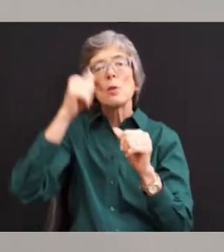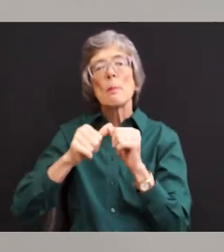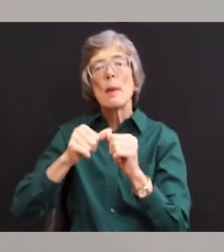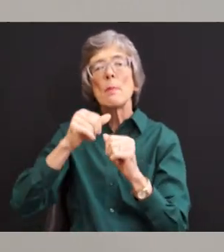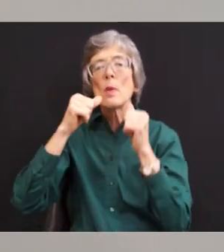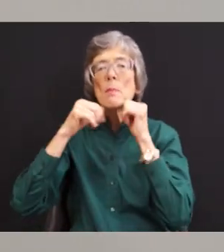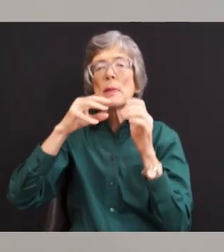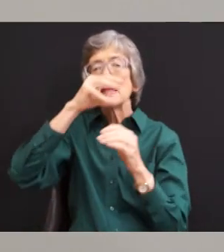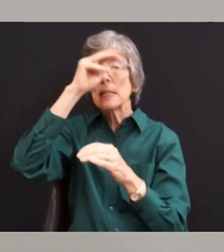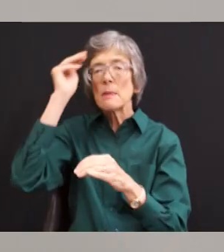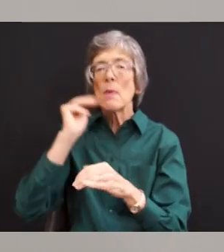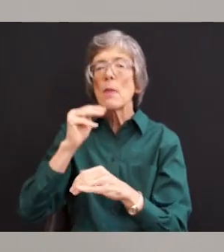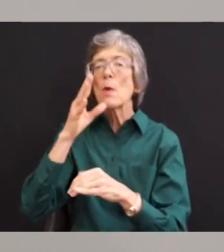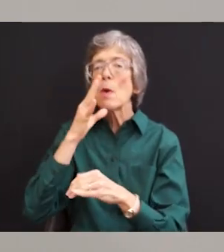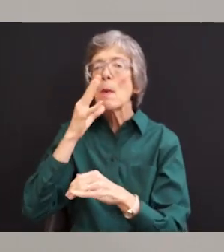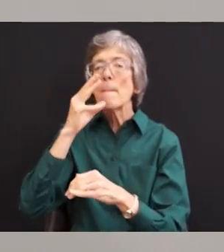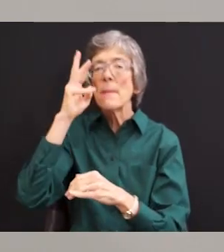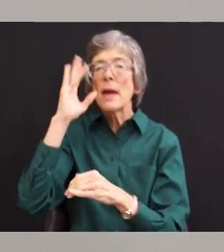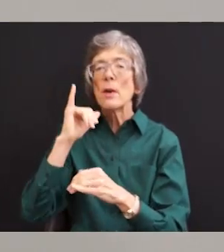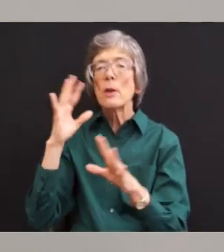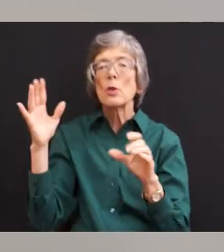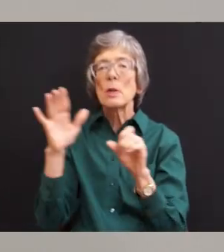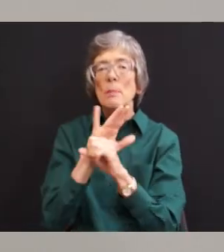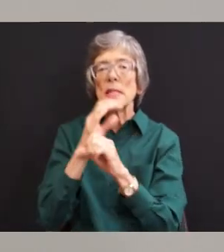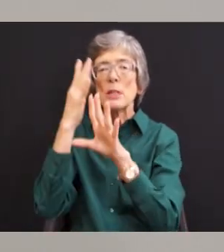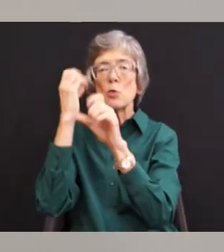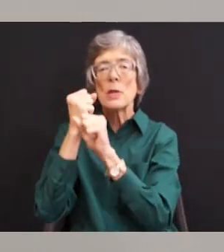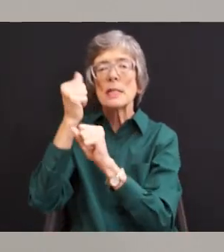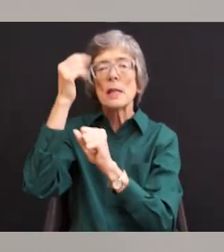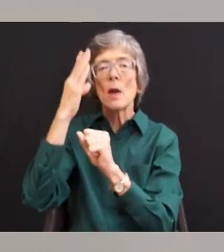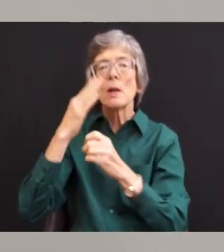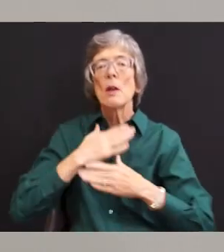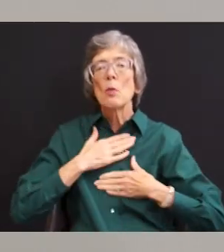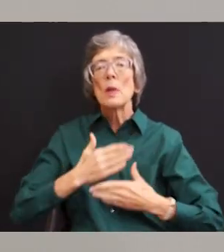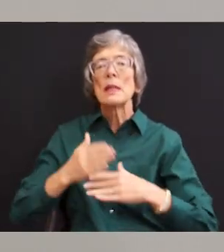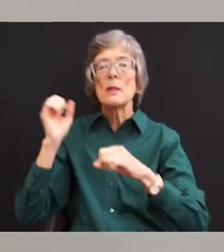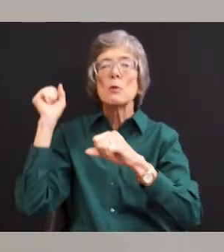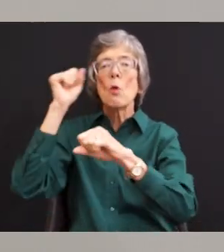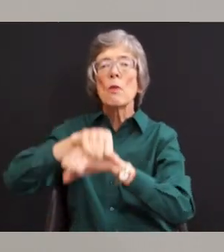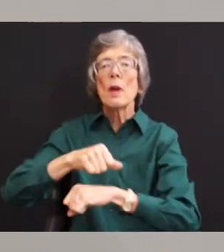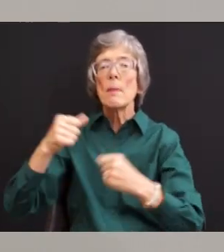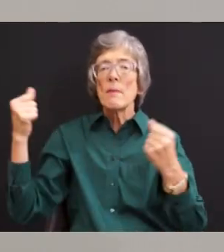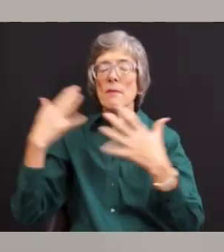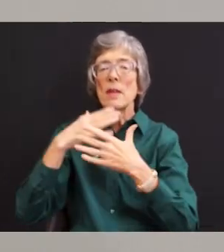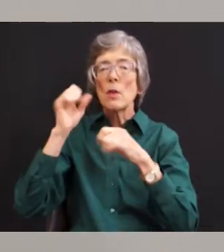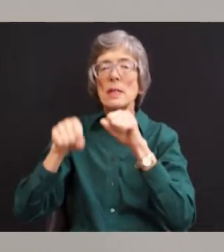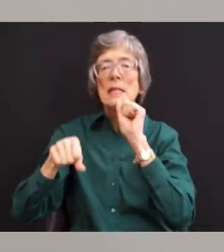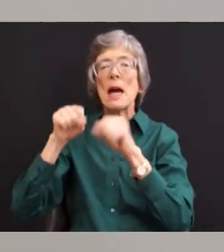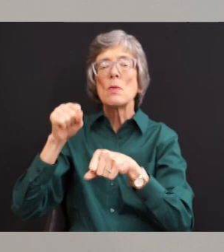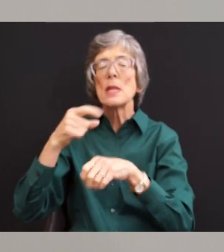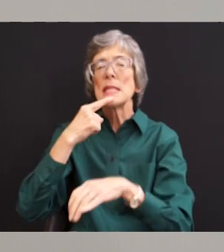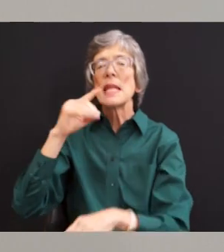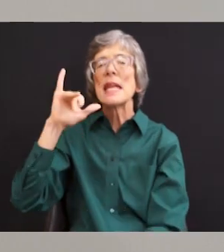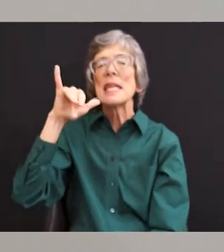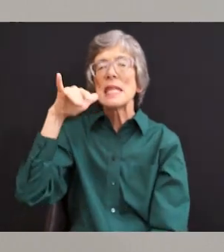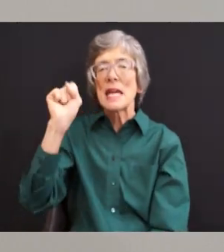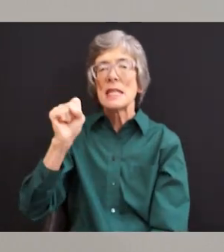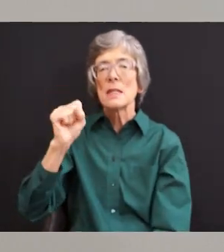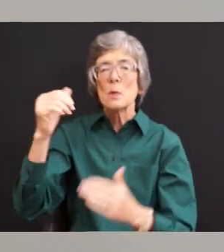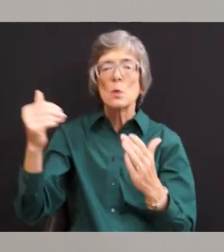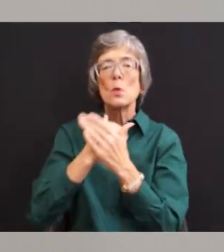Mother Mary and her complete trust in God and her willingness to overcome fear and doubt and say yes to a new